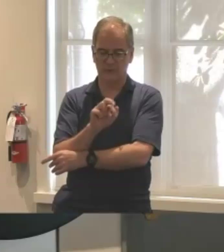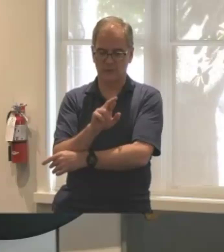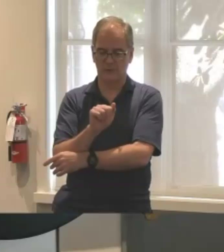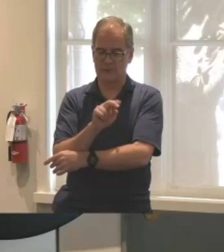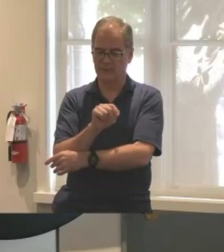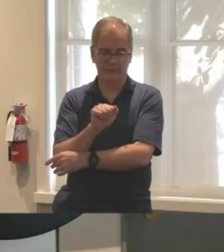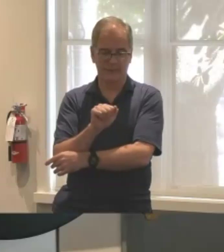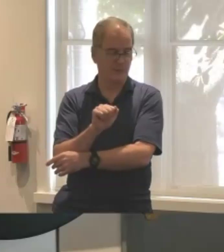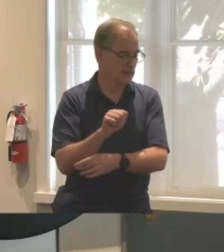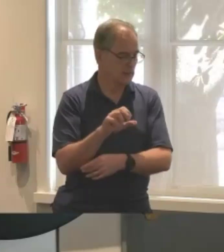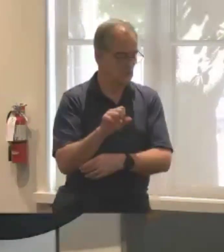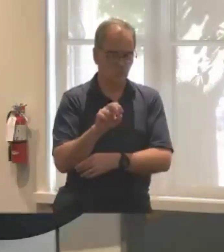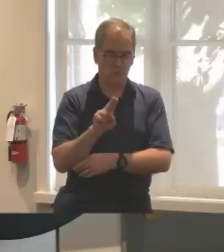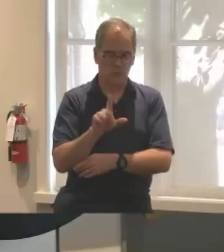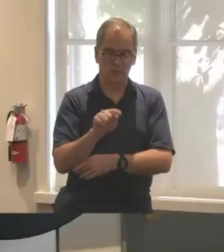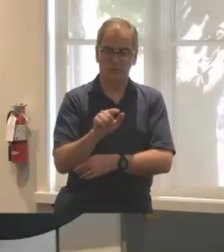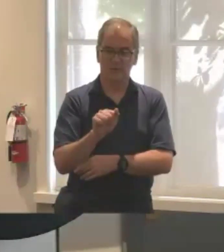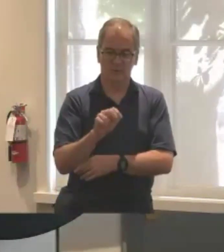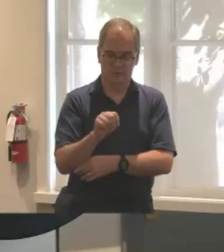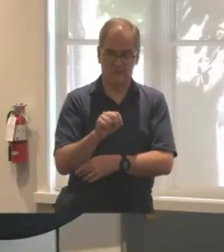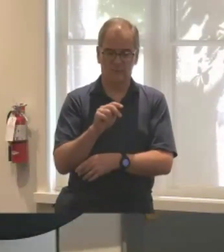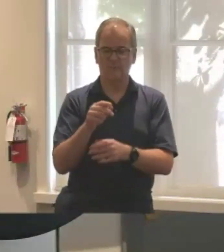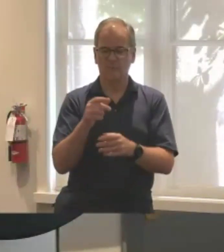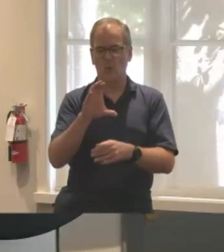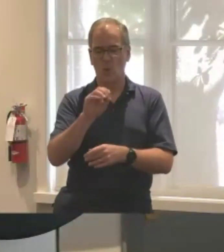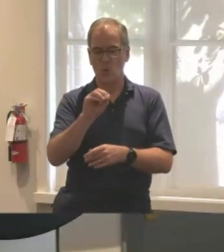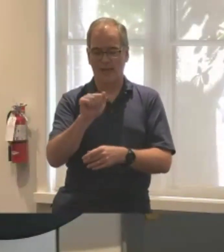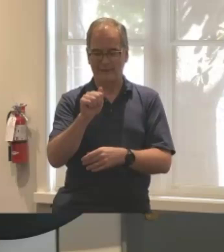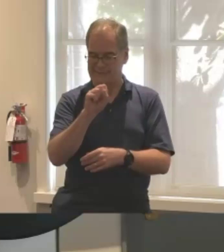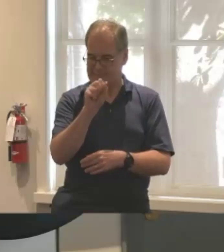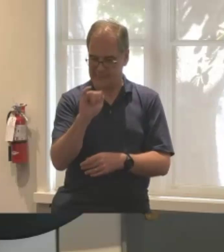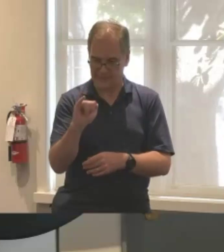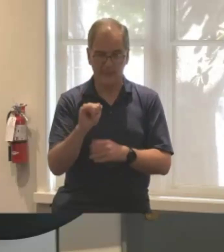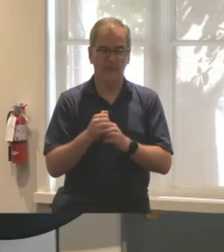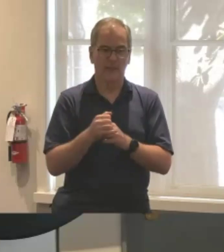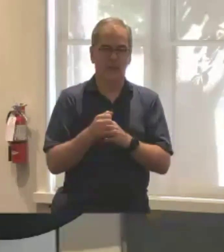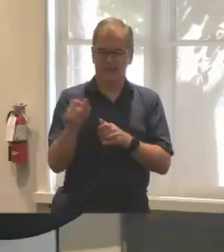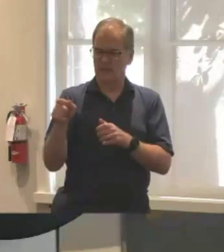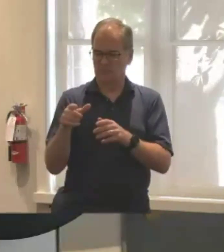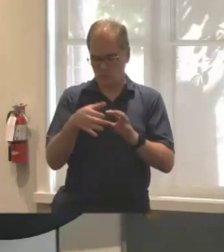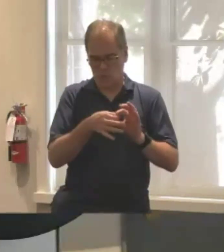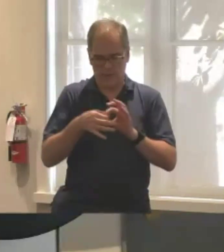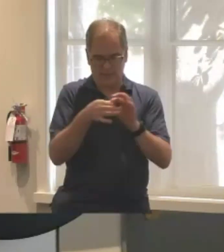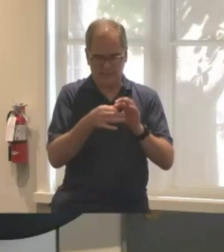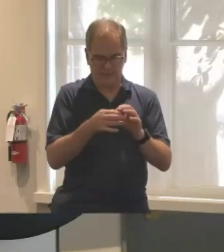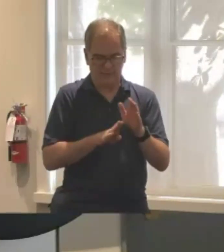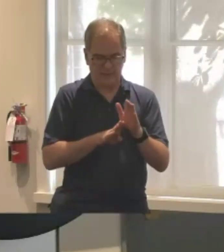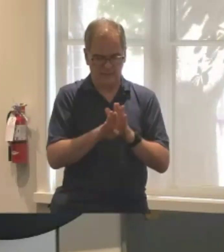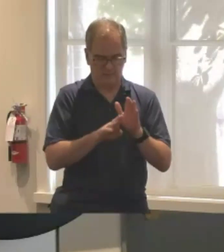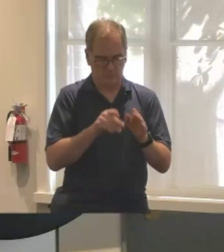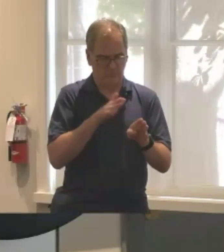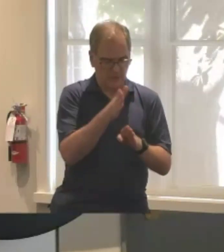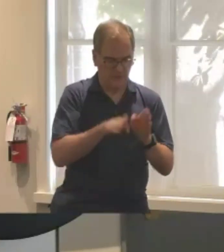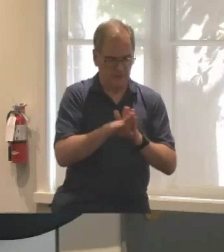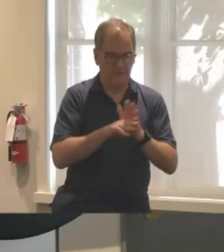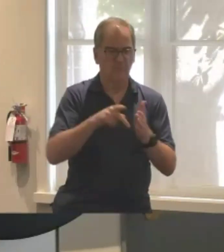Education at OCASI. Tarana coordinates development and delivering a professional development training program focused on settlement,